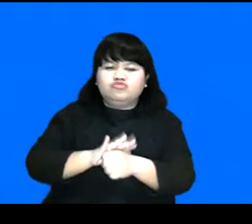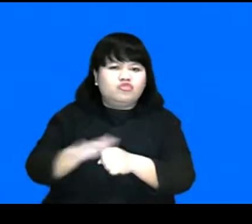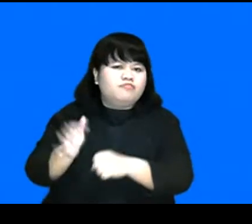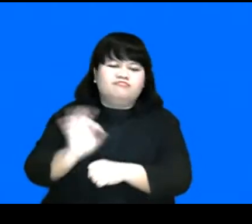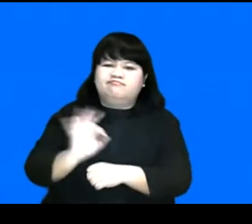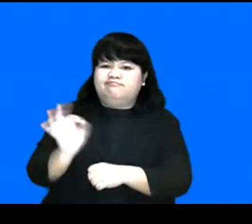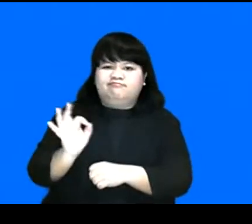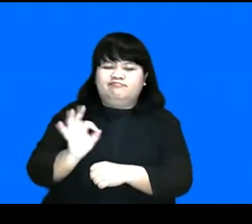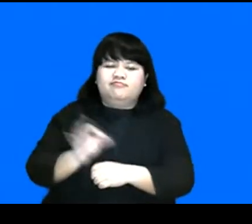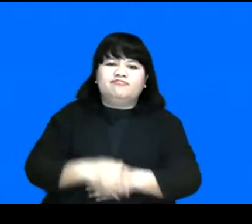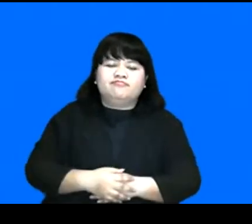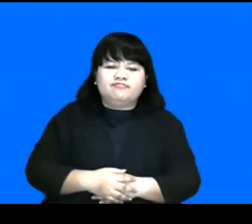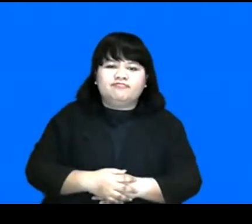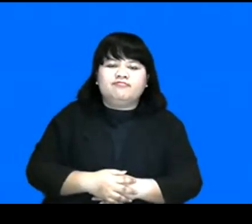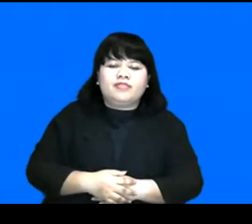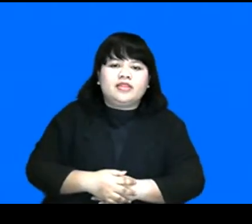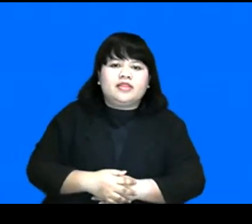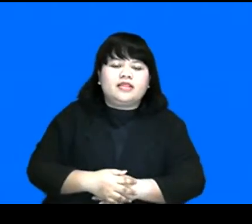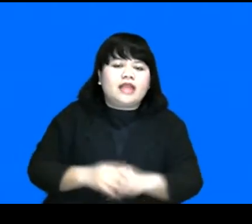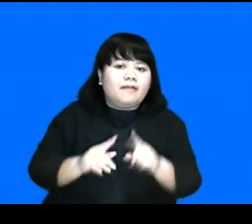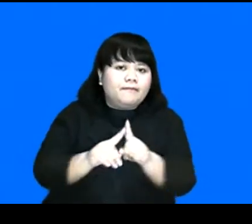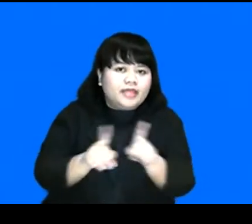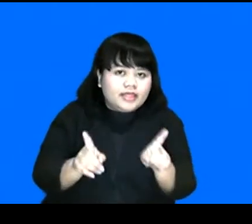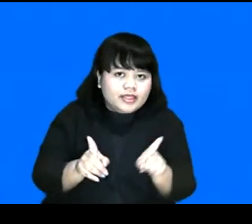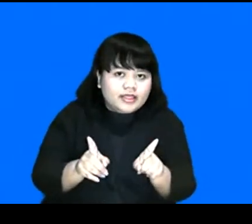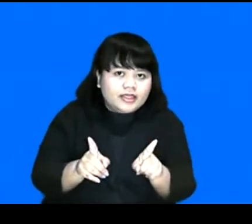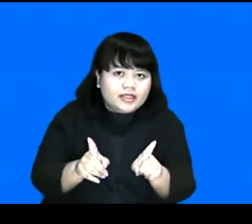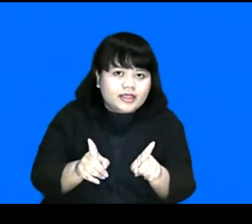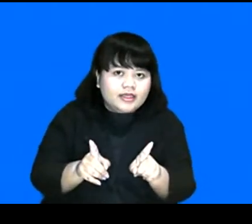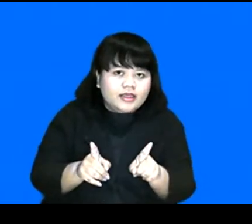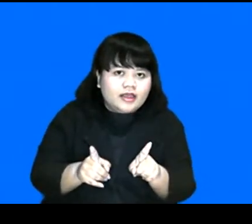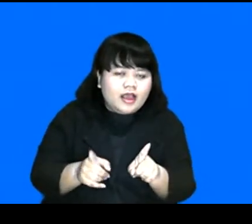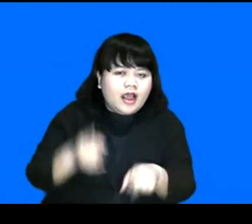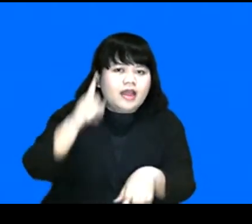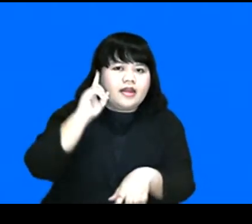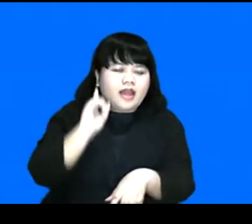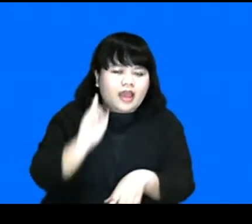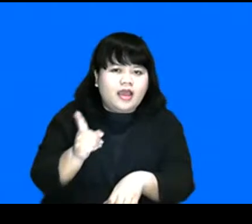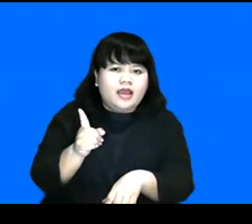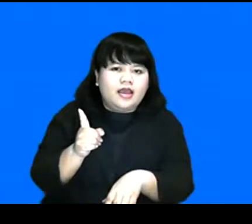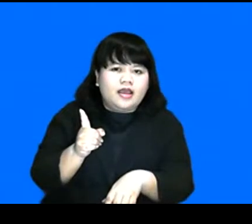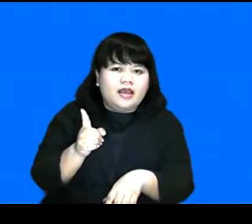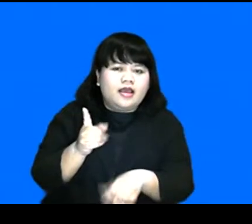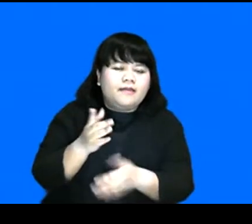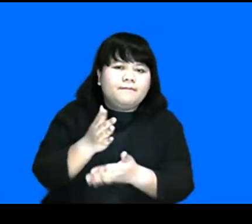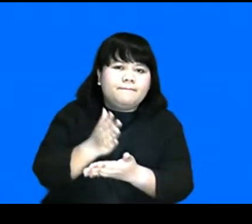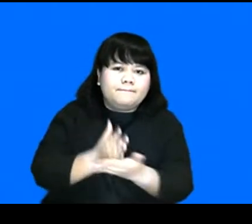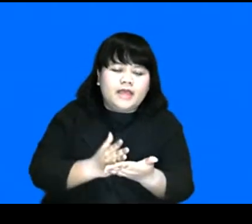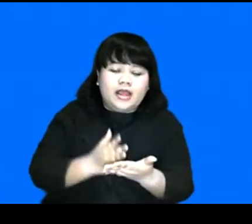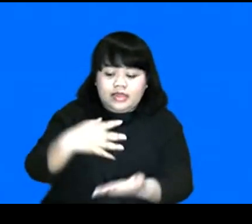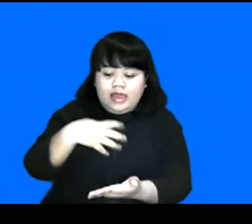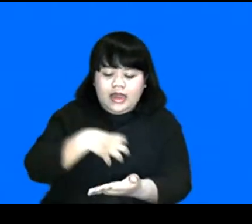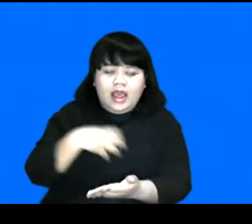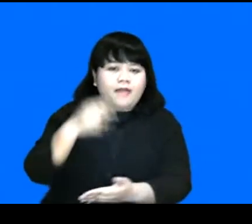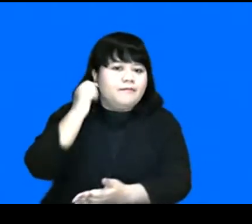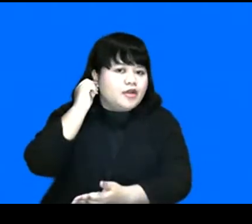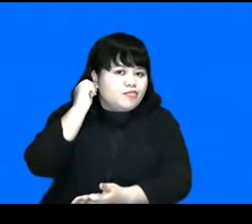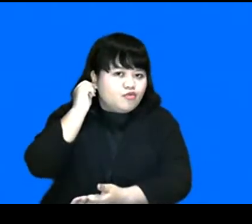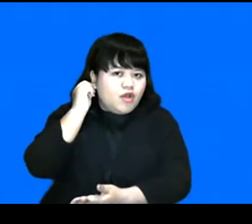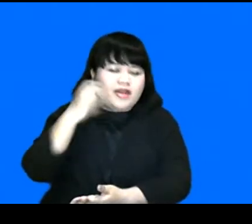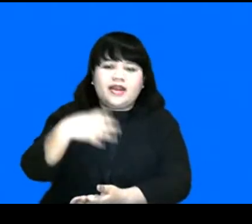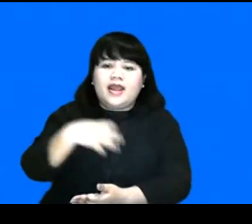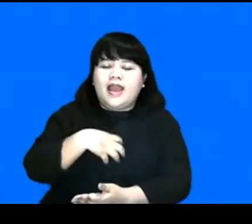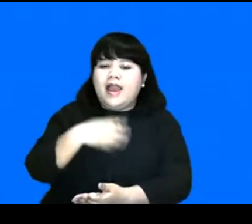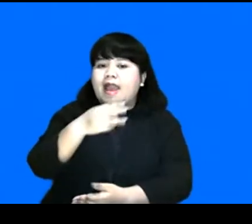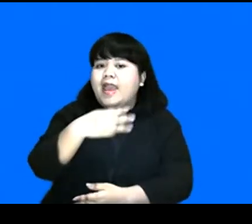this sense of our right, our economic rights, which are basically enshrined in